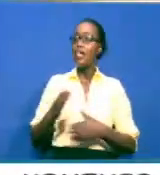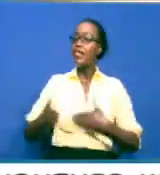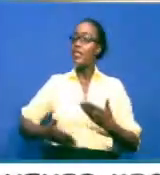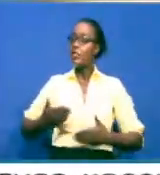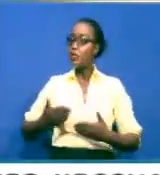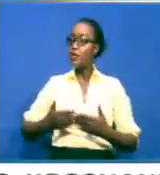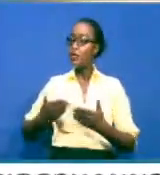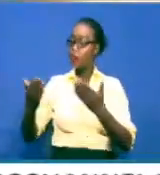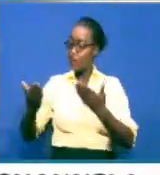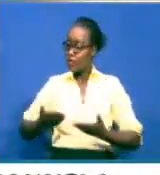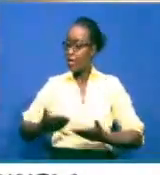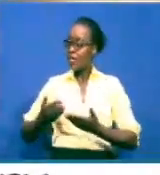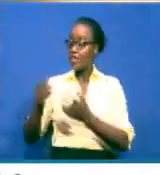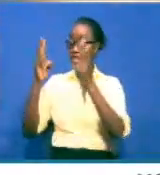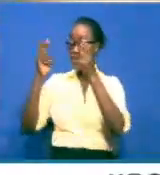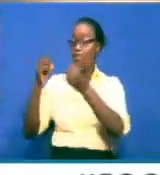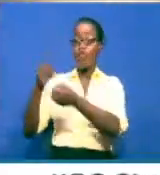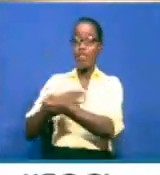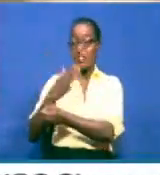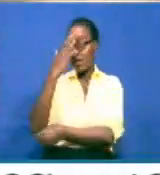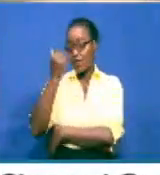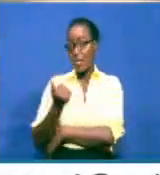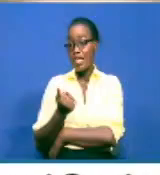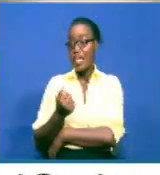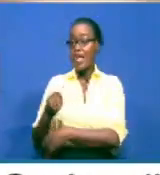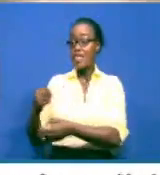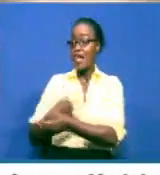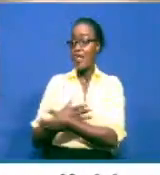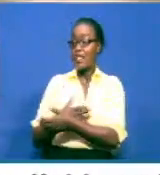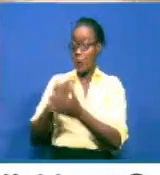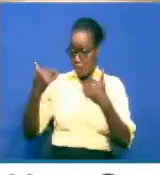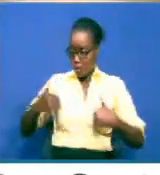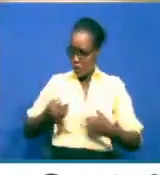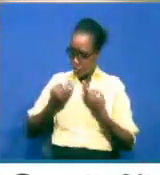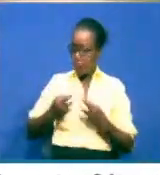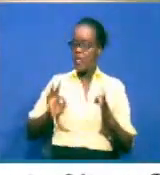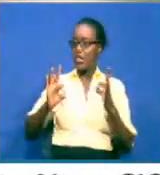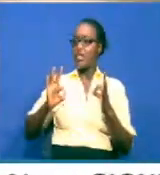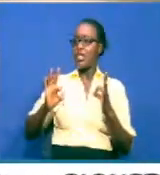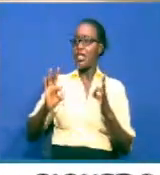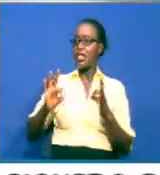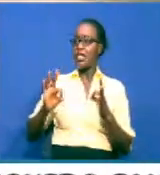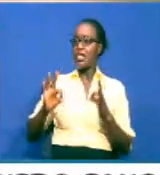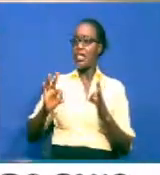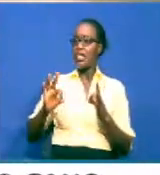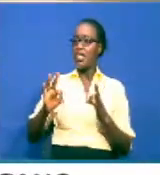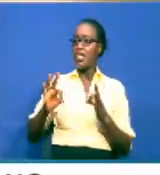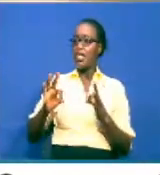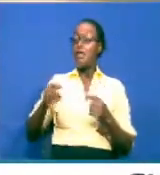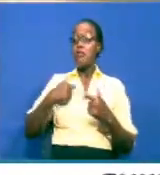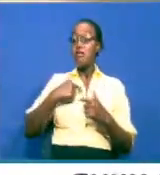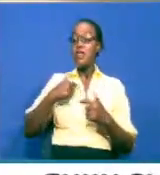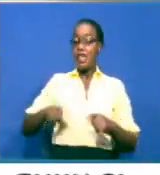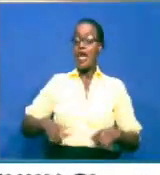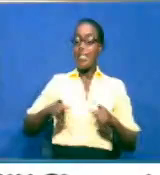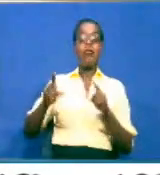in the issue of cancer. Yes. Yeah? Because as a cancer survivor, I'll tell you for free that I'm a living testimony.